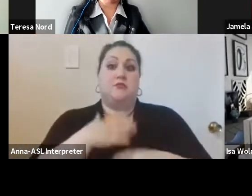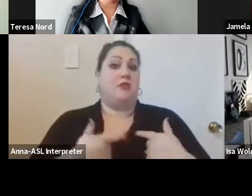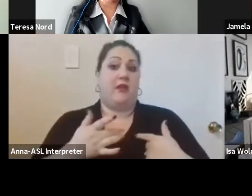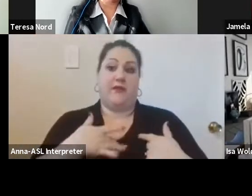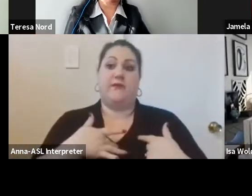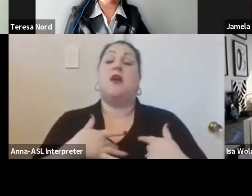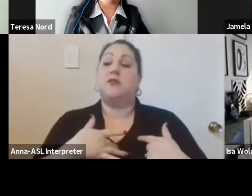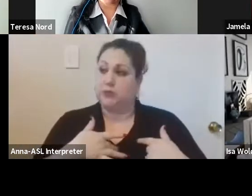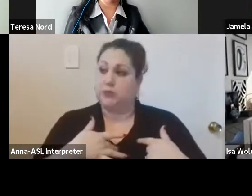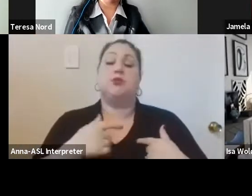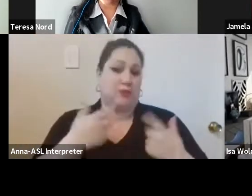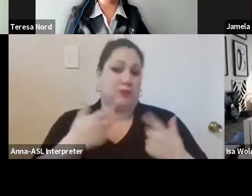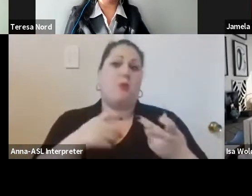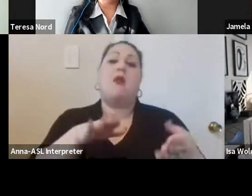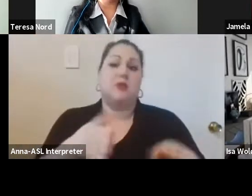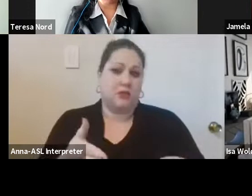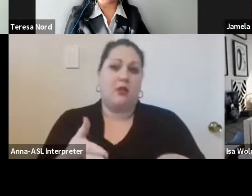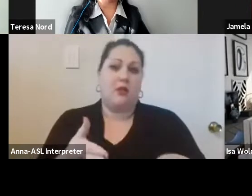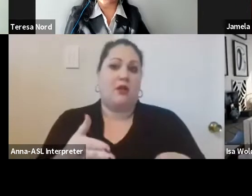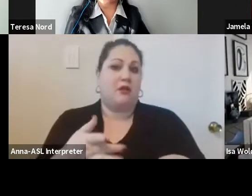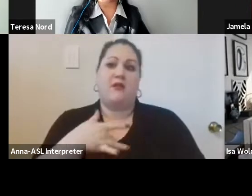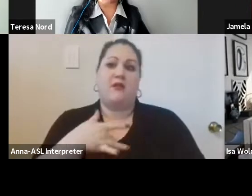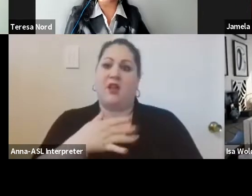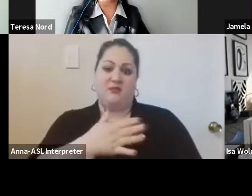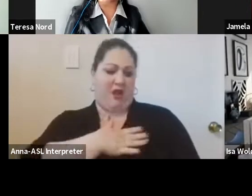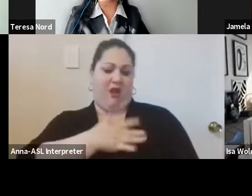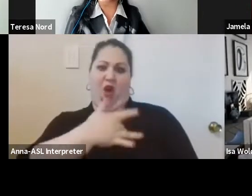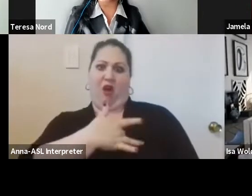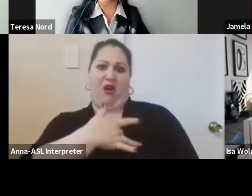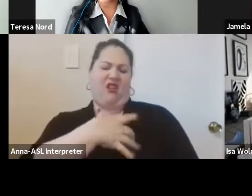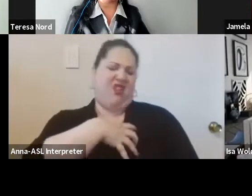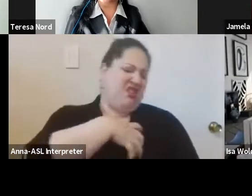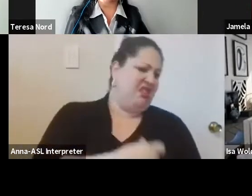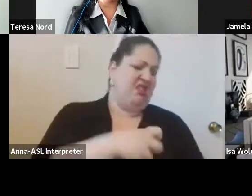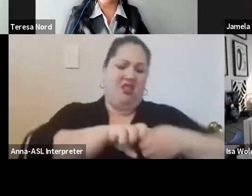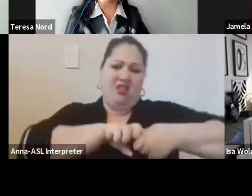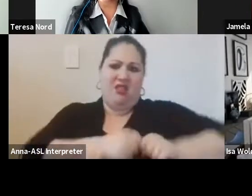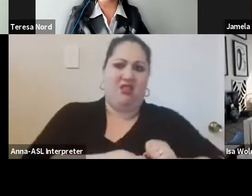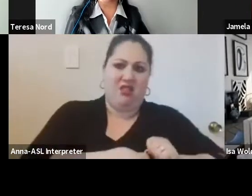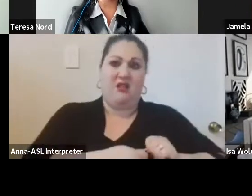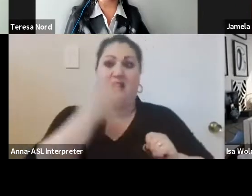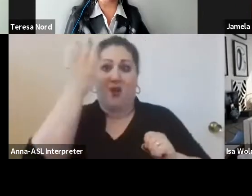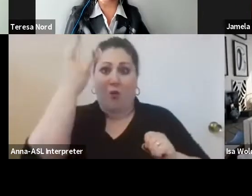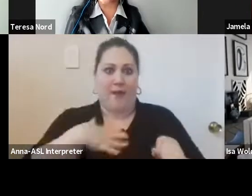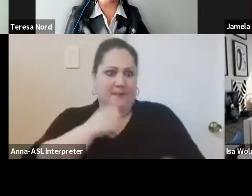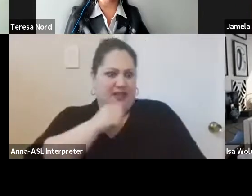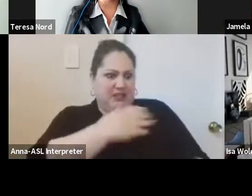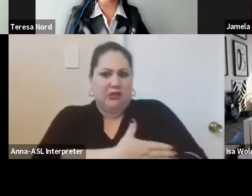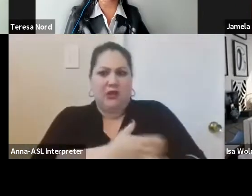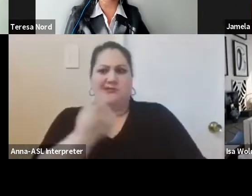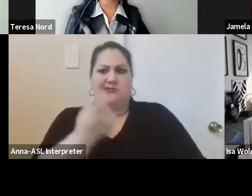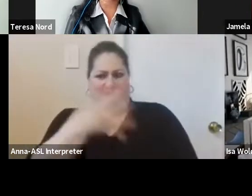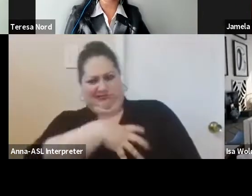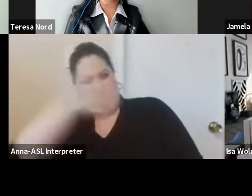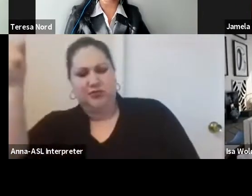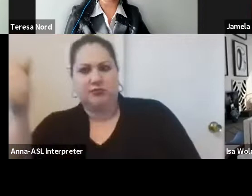I really truly felt like my heart was being ripped out of my chest because, you know, my daughter was just ripped out of my care.